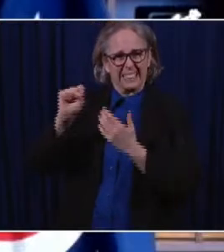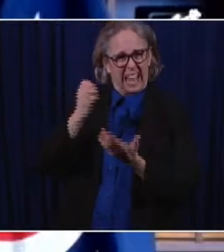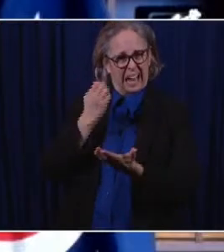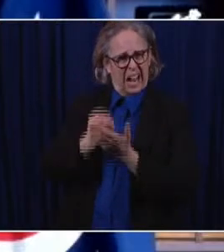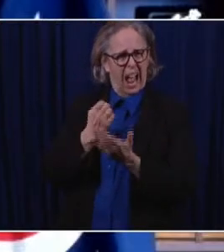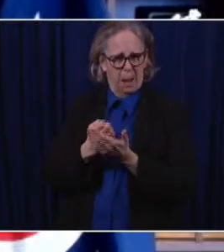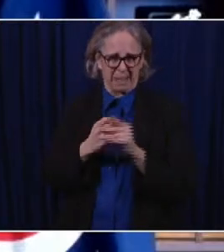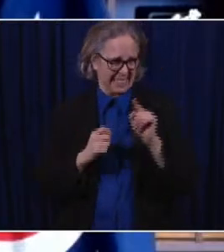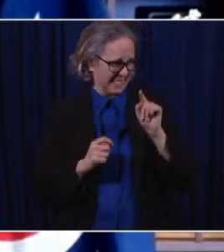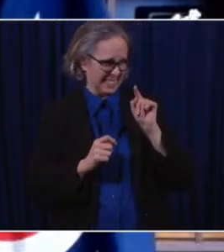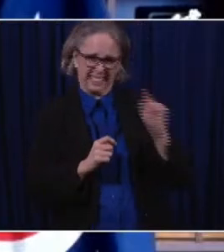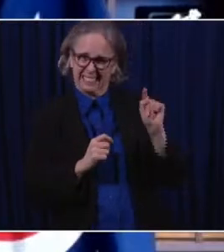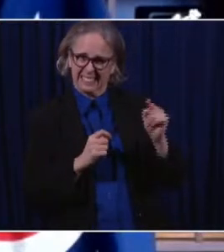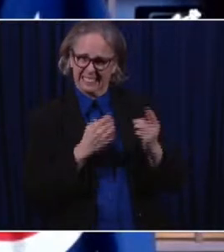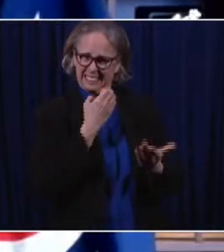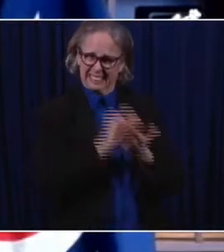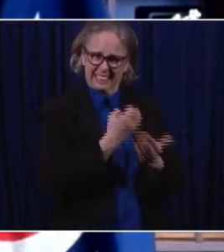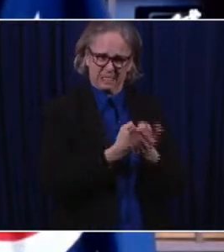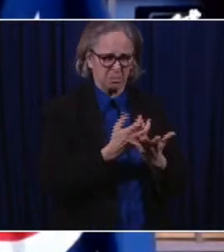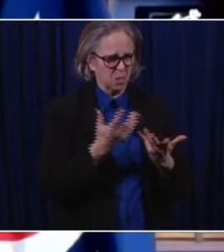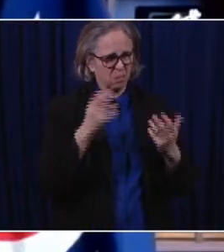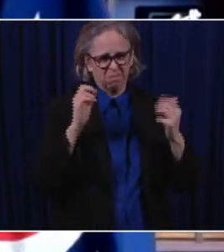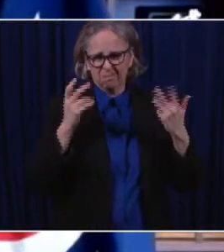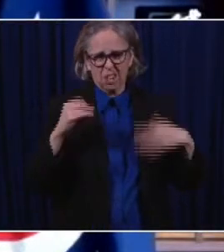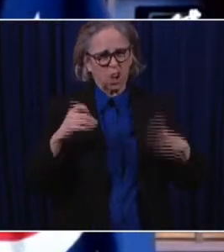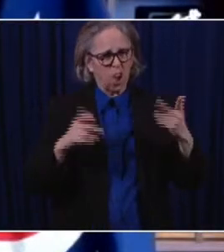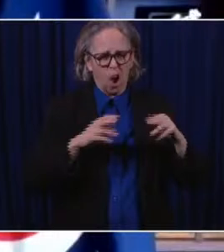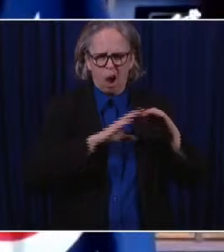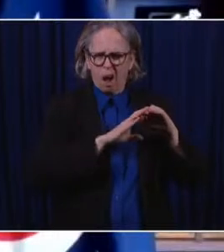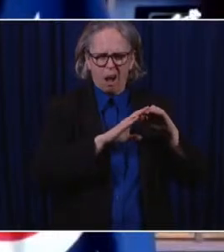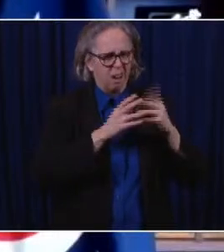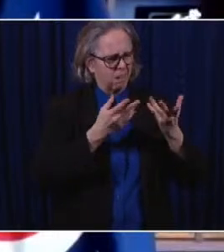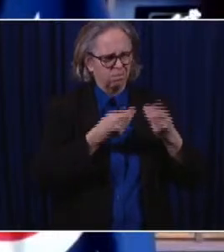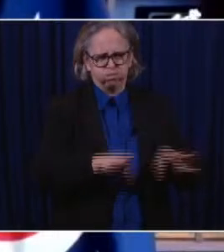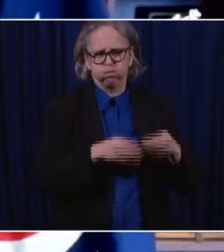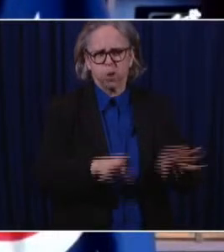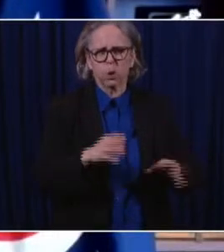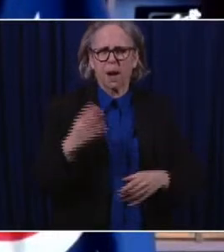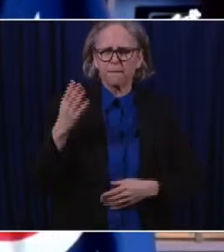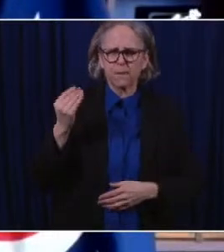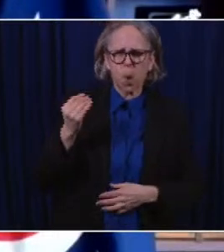trillion, that's trillion-dollar blow in the long run due to COVID,